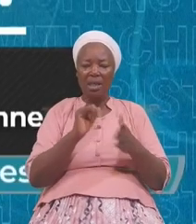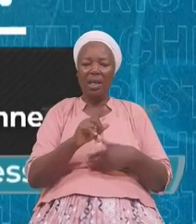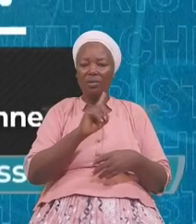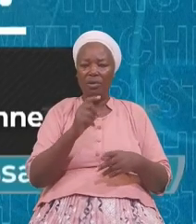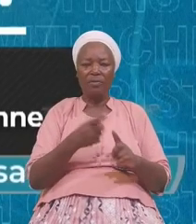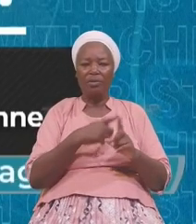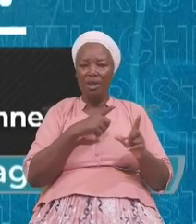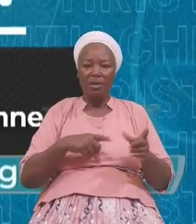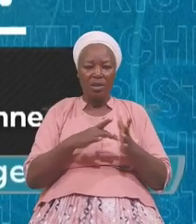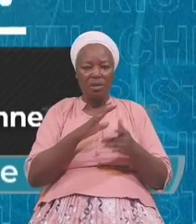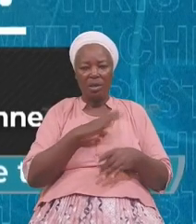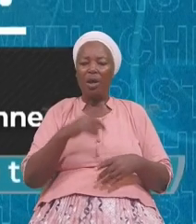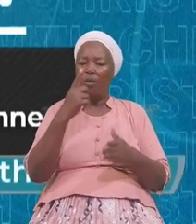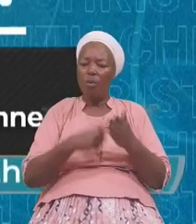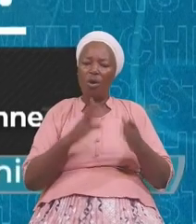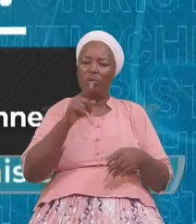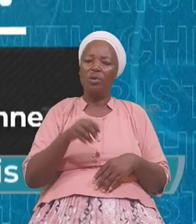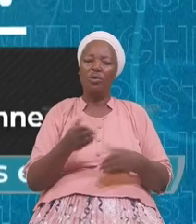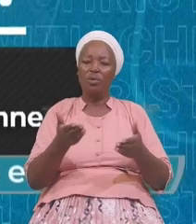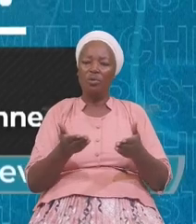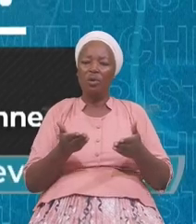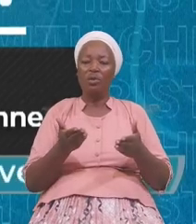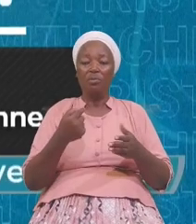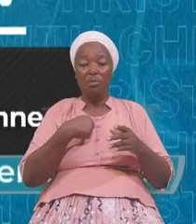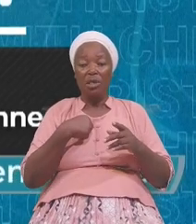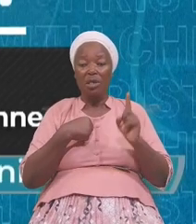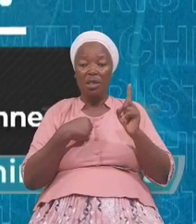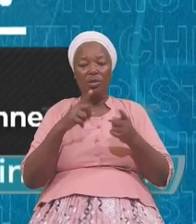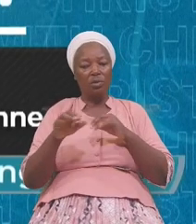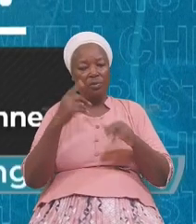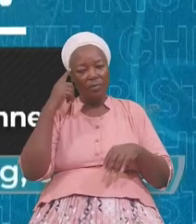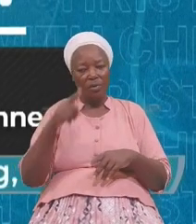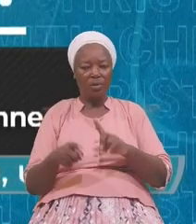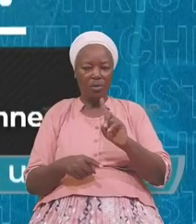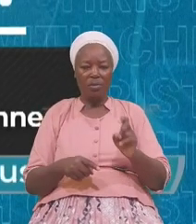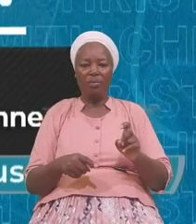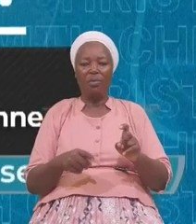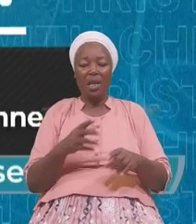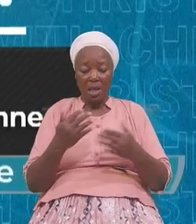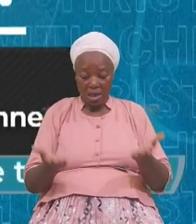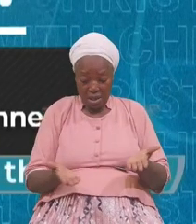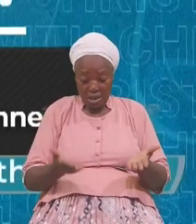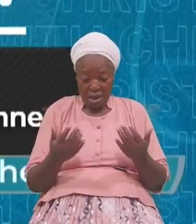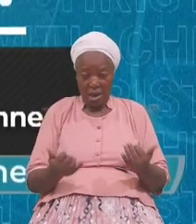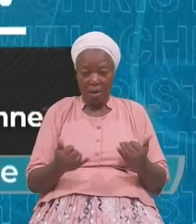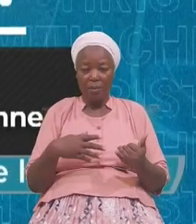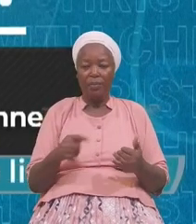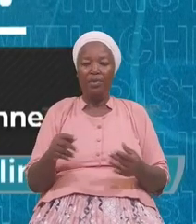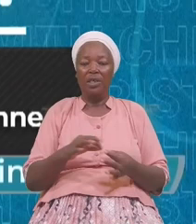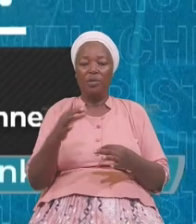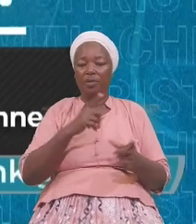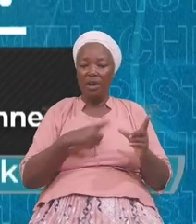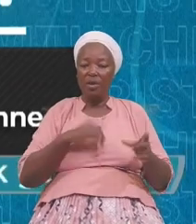do for you here and now? The stage is set. There is no doubt about it. The Spirit of the Lord is